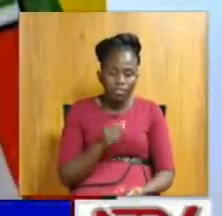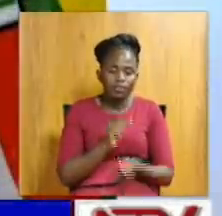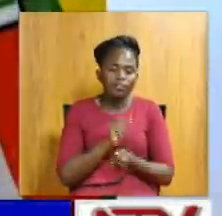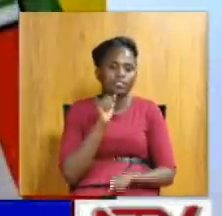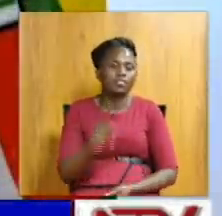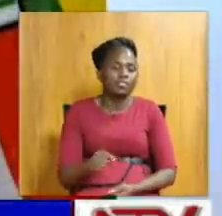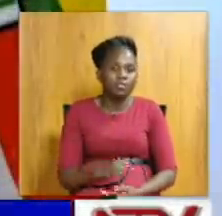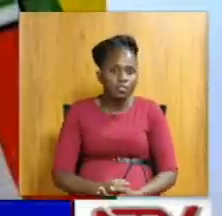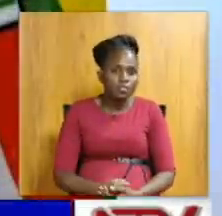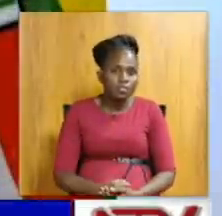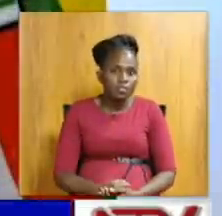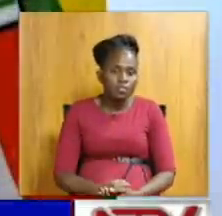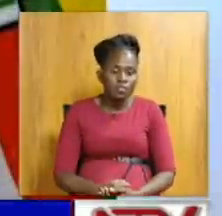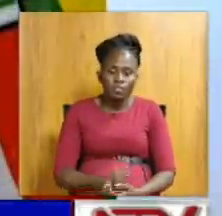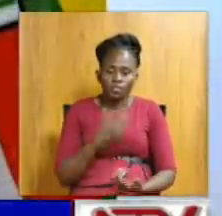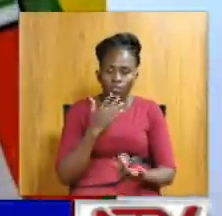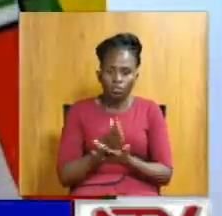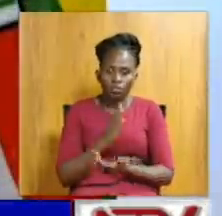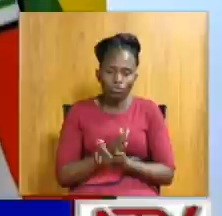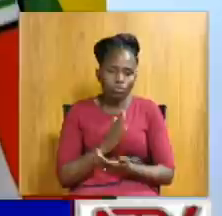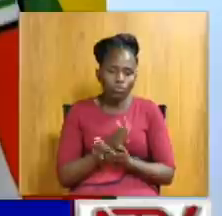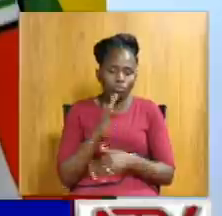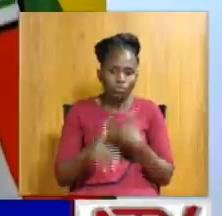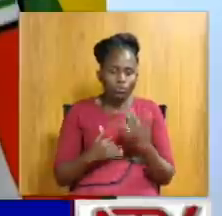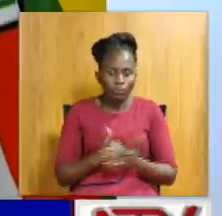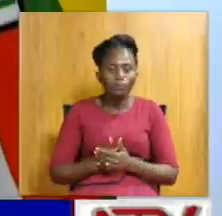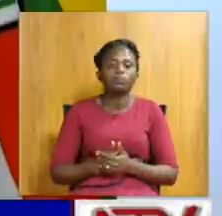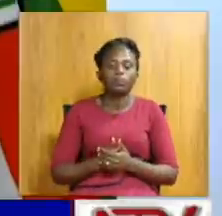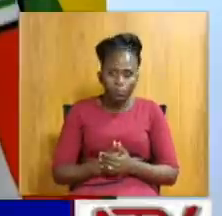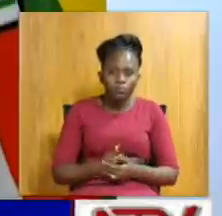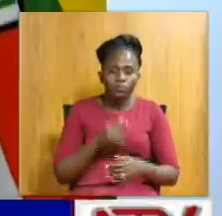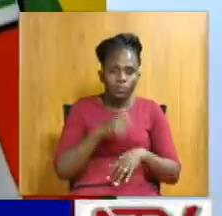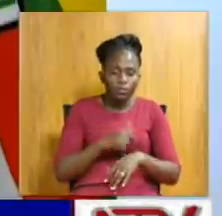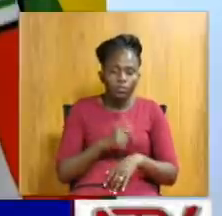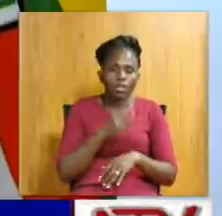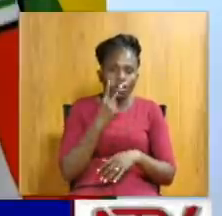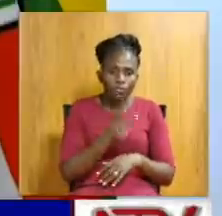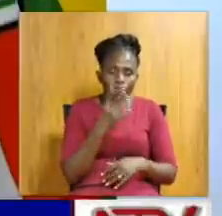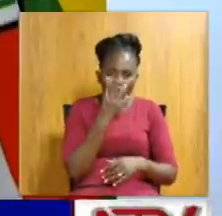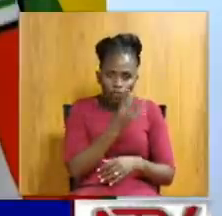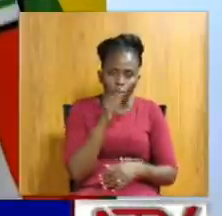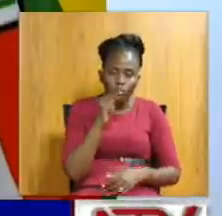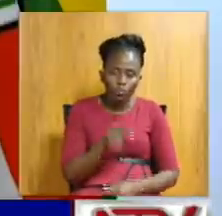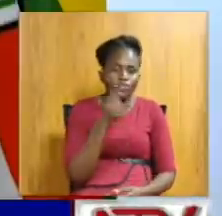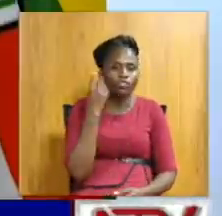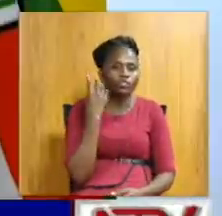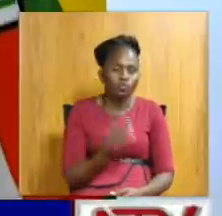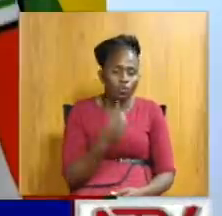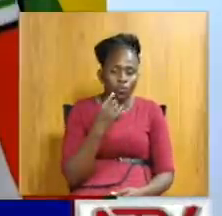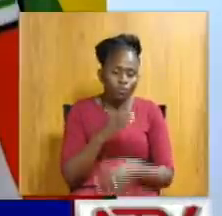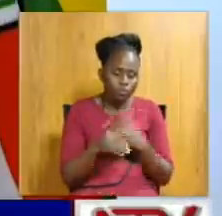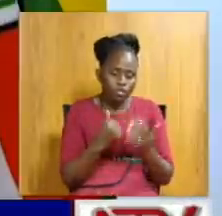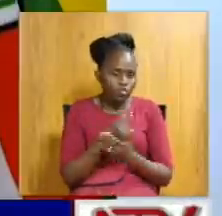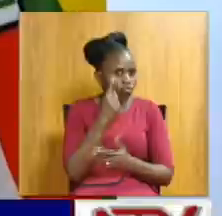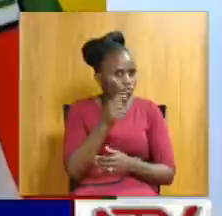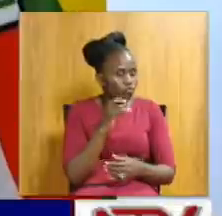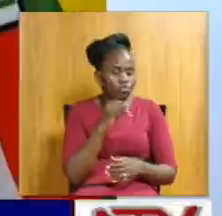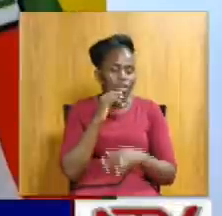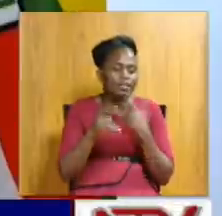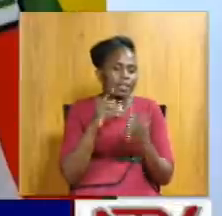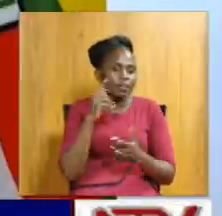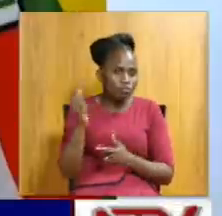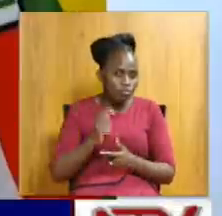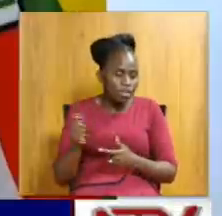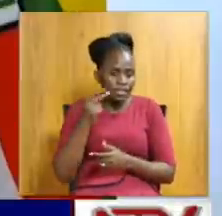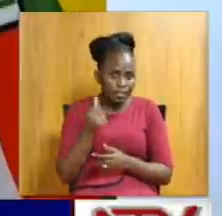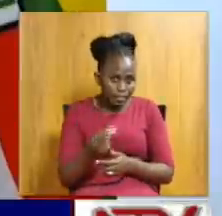trillion as a debt repayment, and shillings 4.9 trillion of this is interest, i.e. money that was